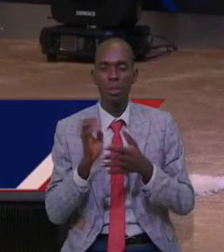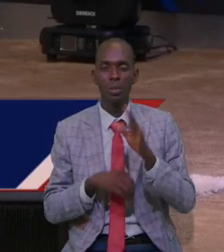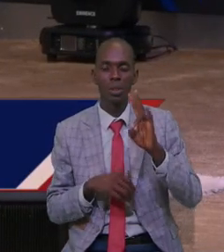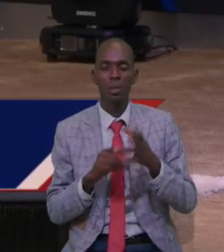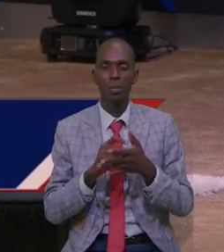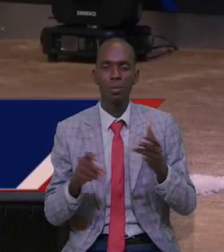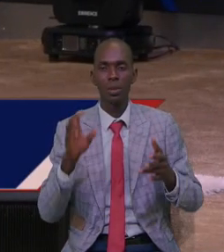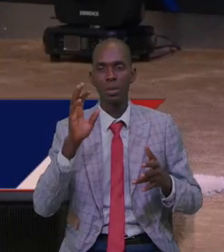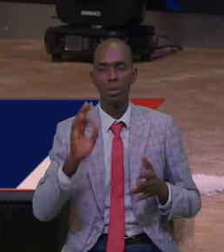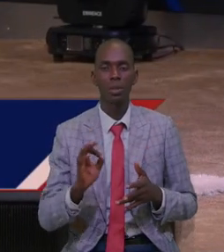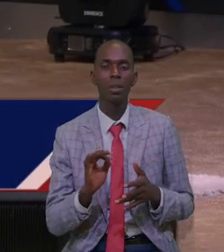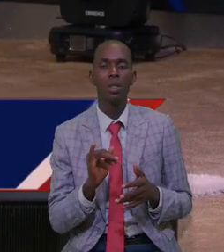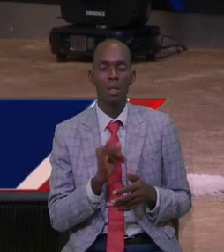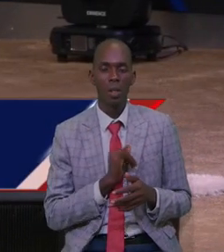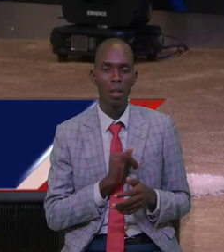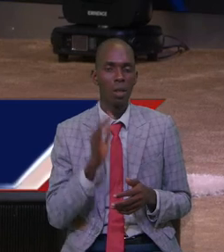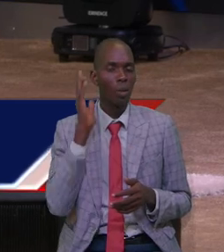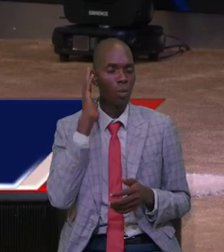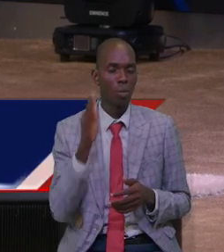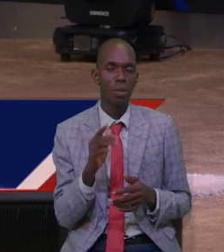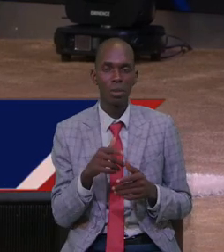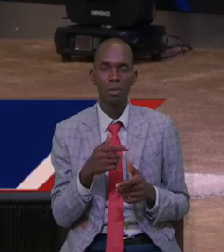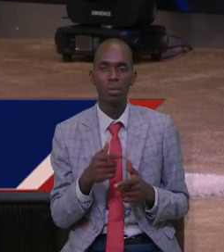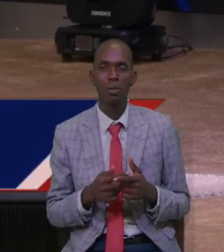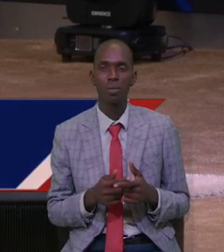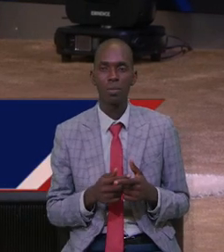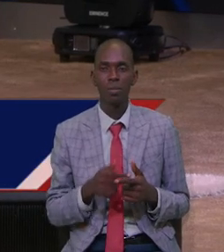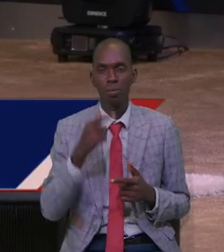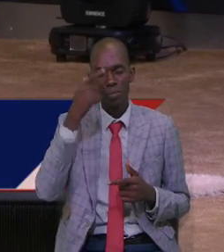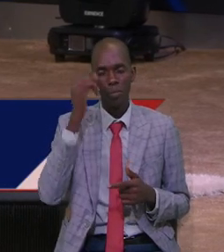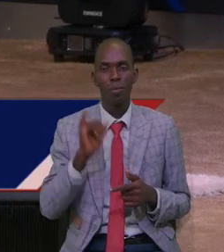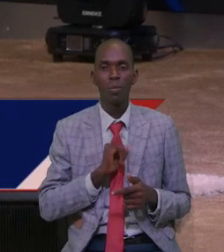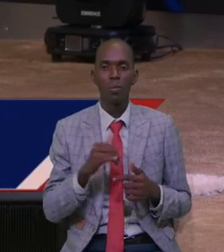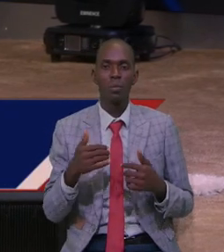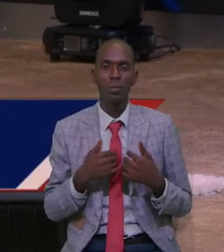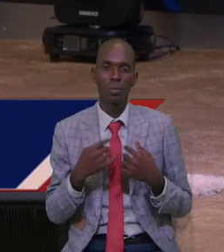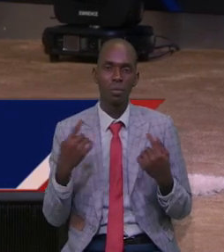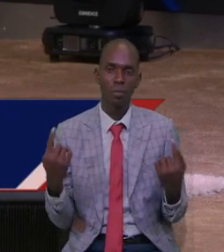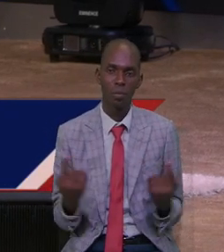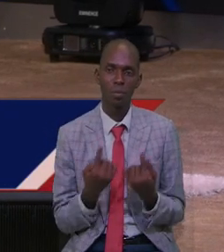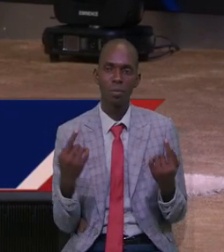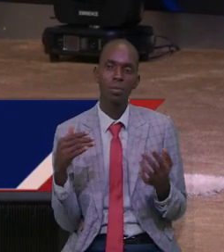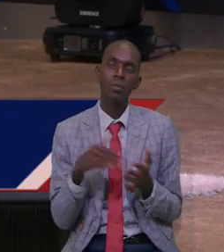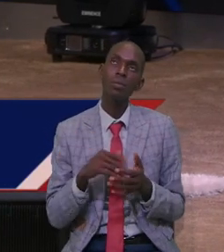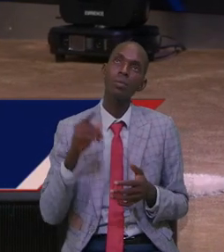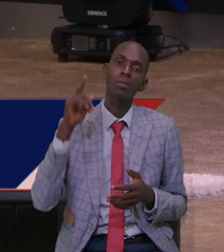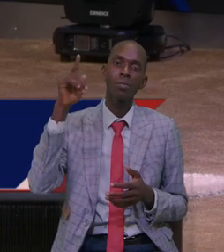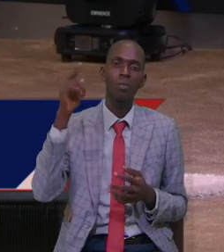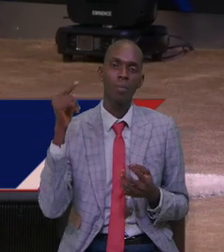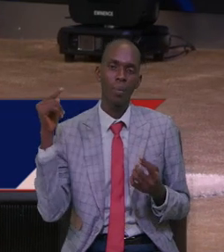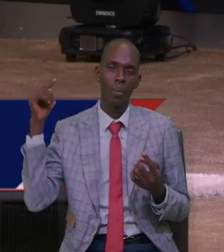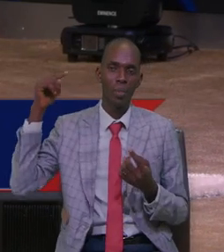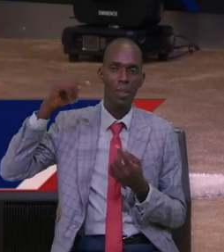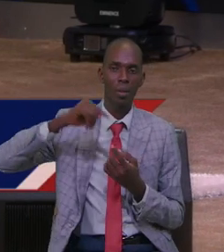the indignation of the Lord because I have sinned against him until